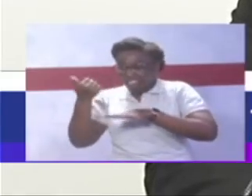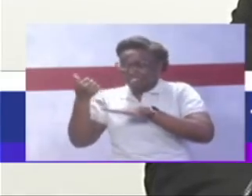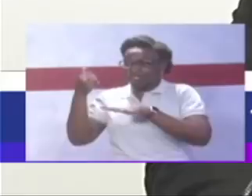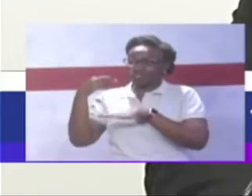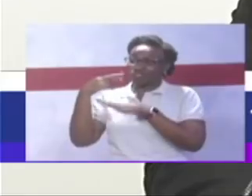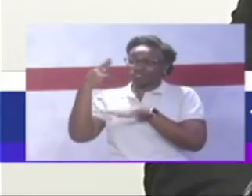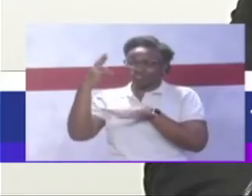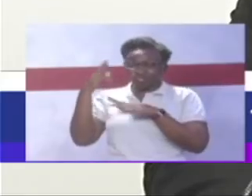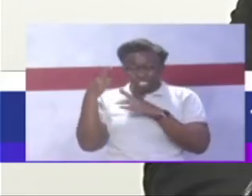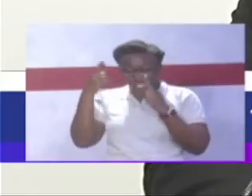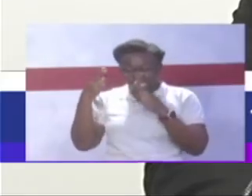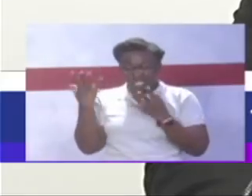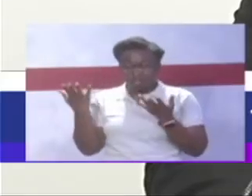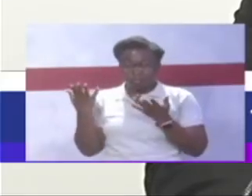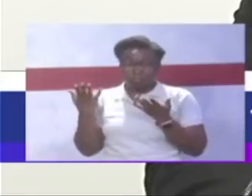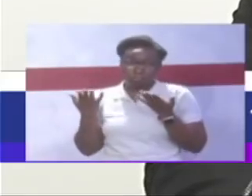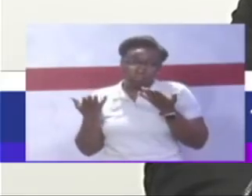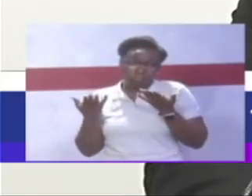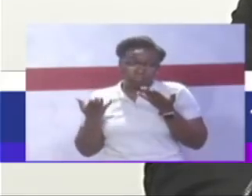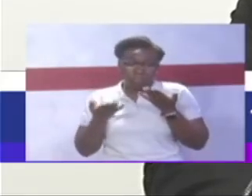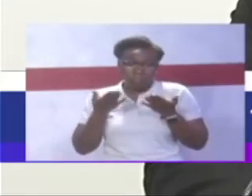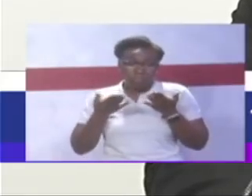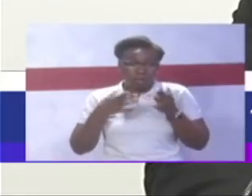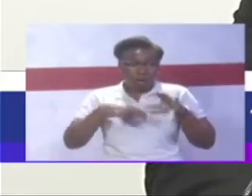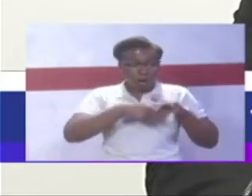example, coming off a vessel and being positive.